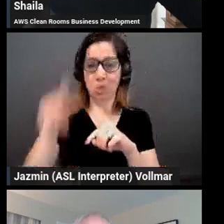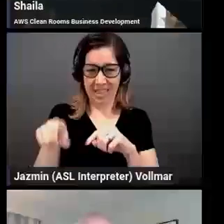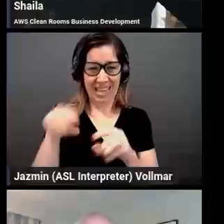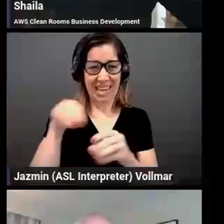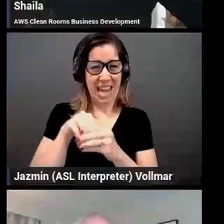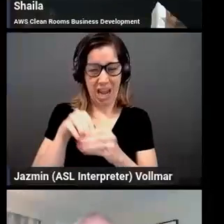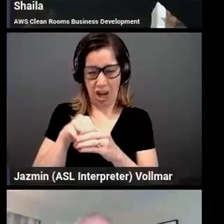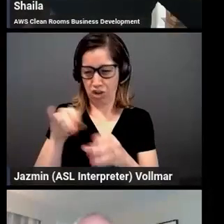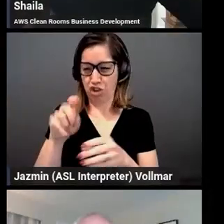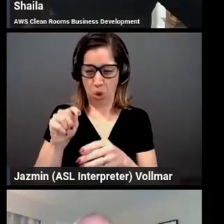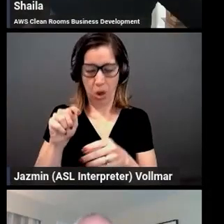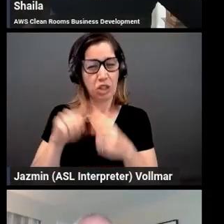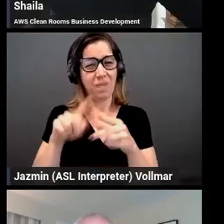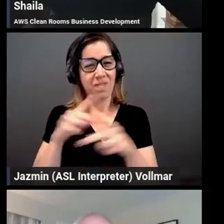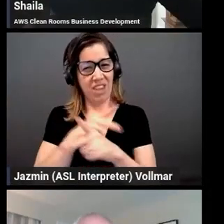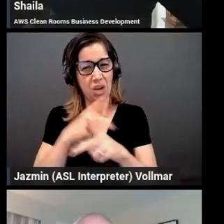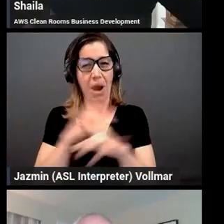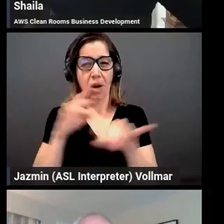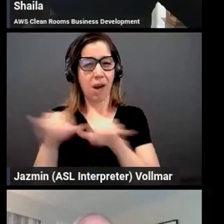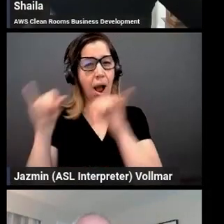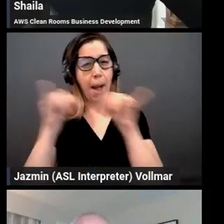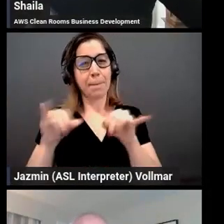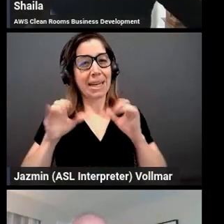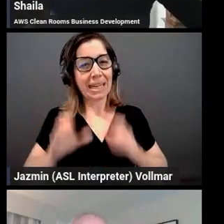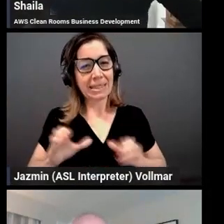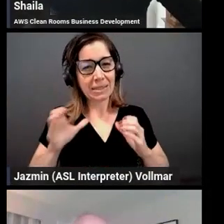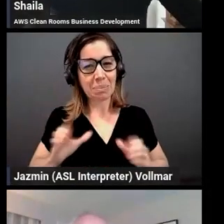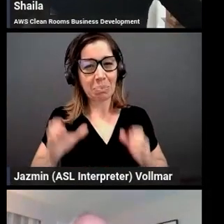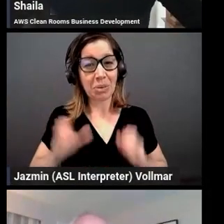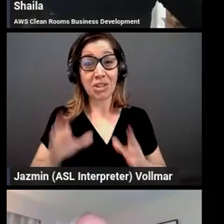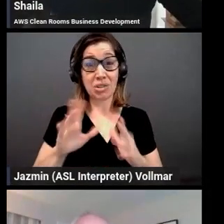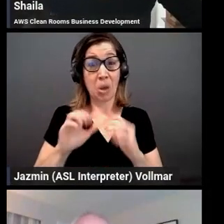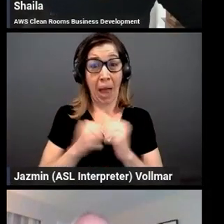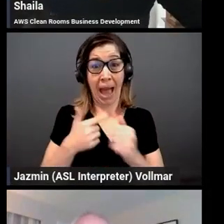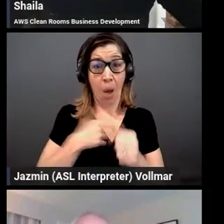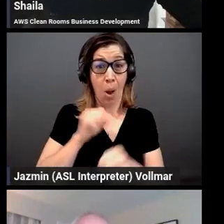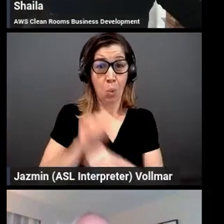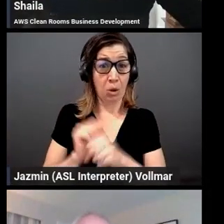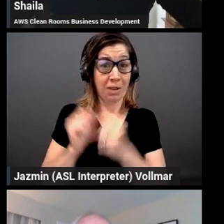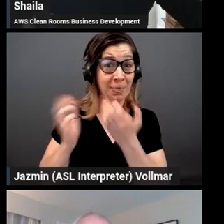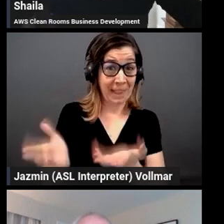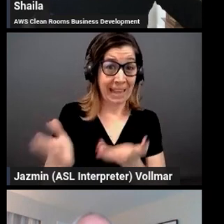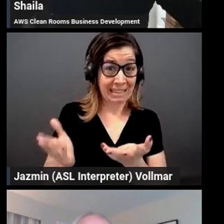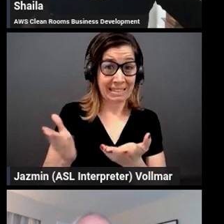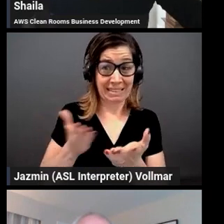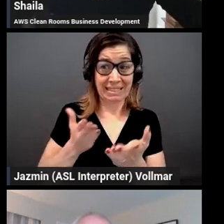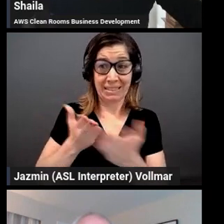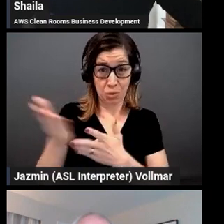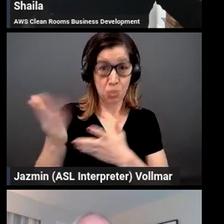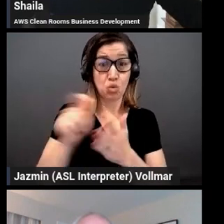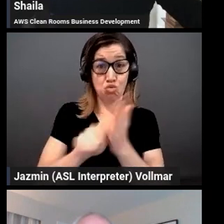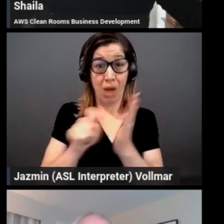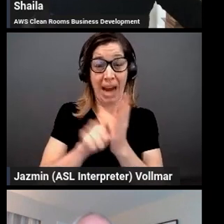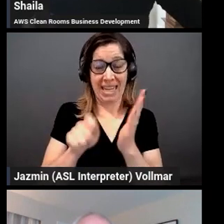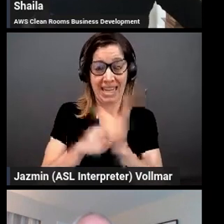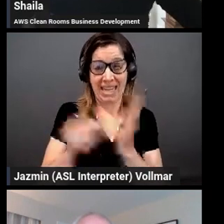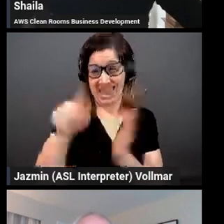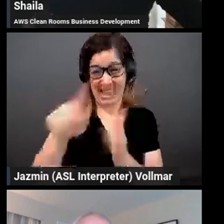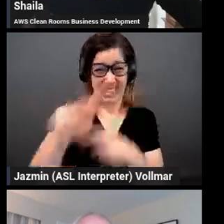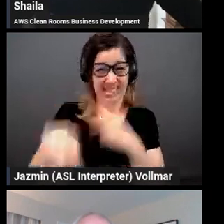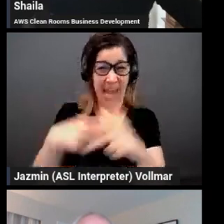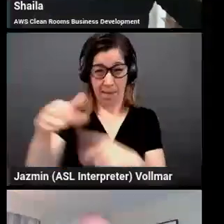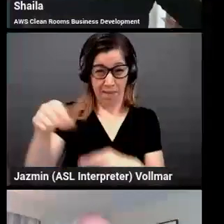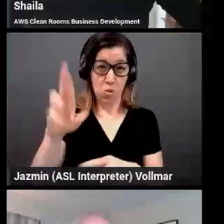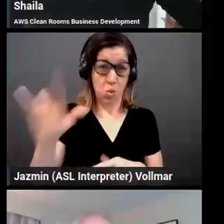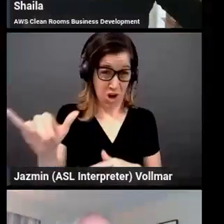out common customers. So the only way I can work this is by writing a query like this, for example,